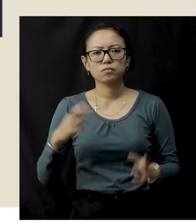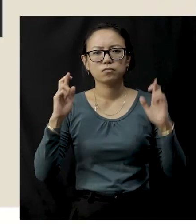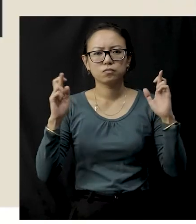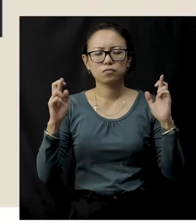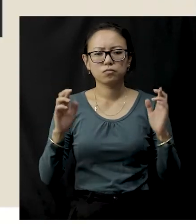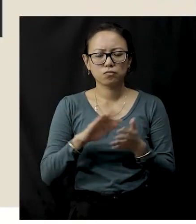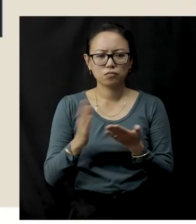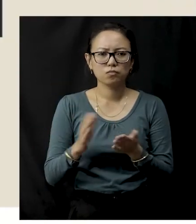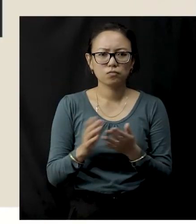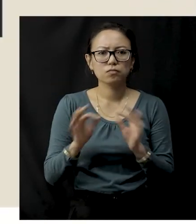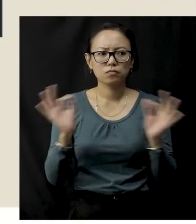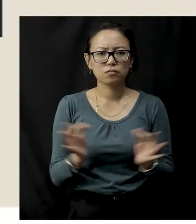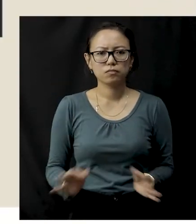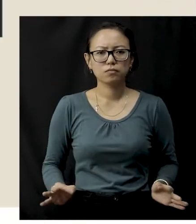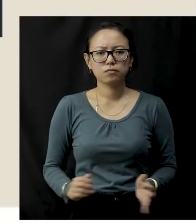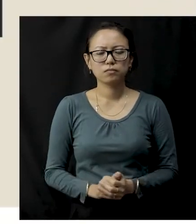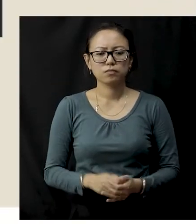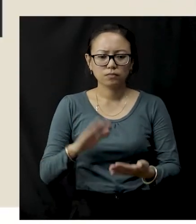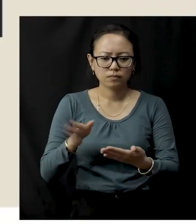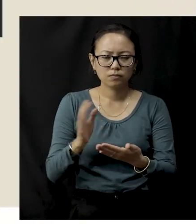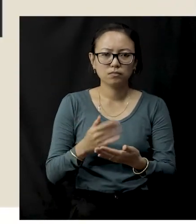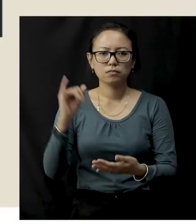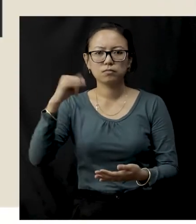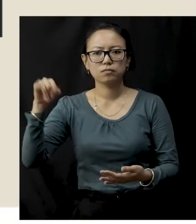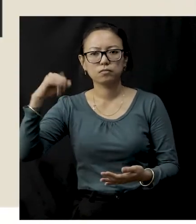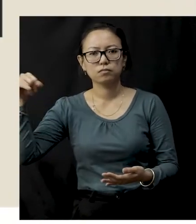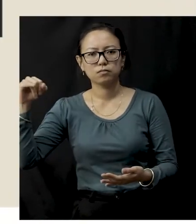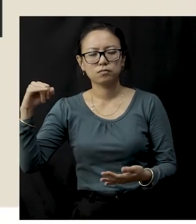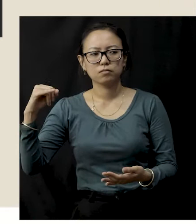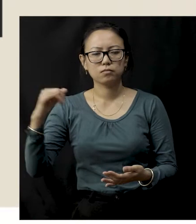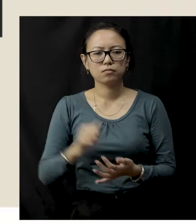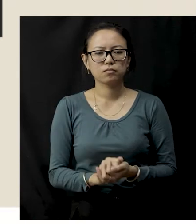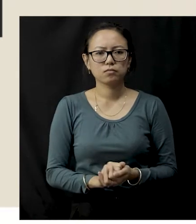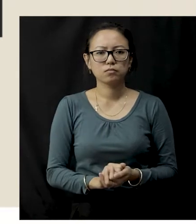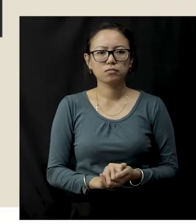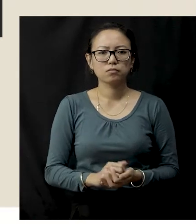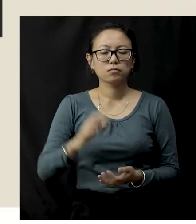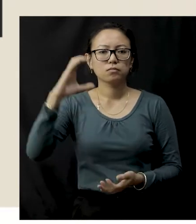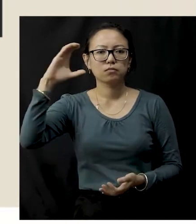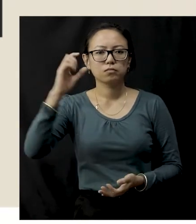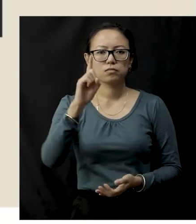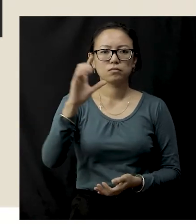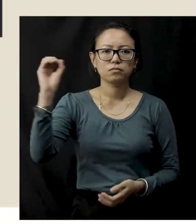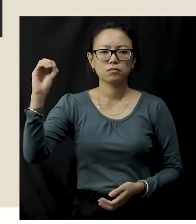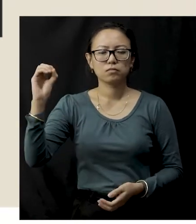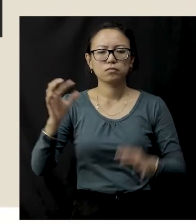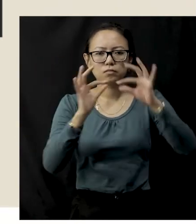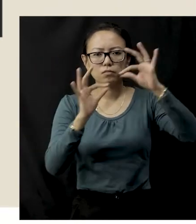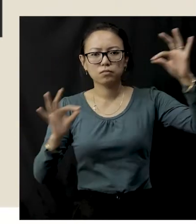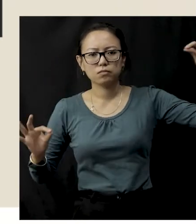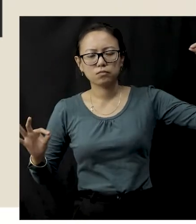begin. Page number 66, Chapter 10, Story of the Wheel. Chapter